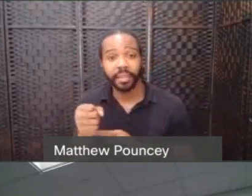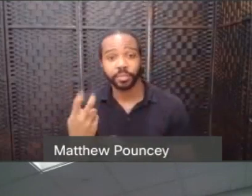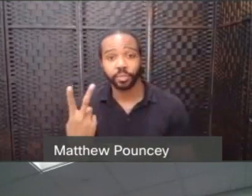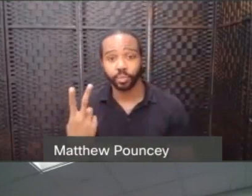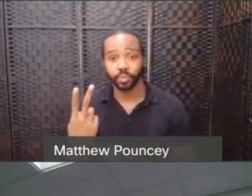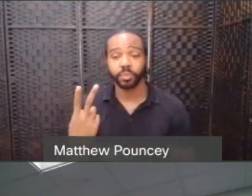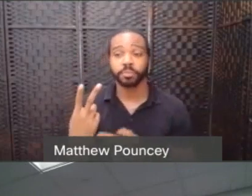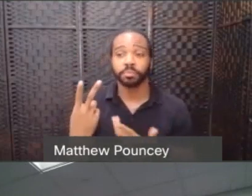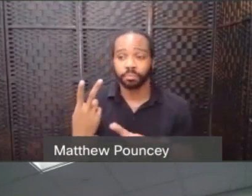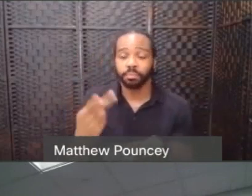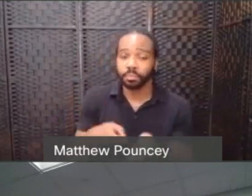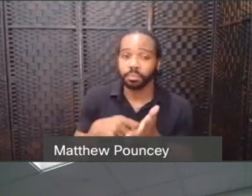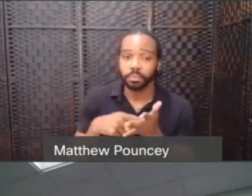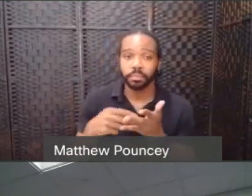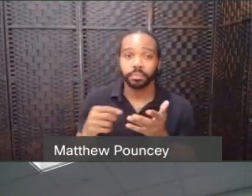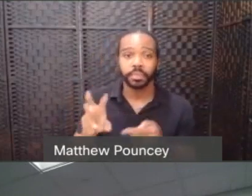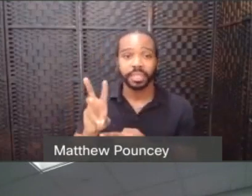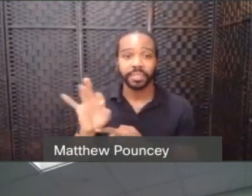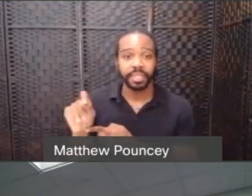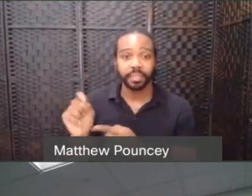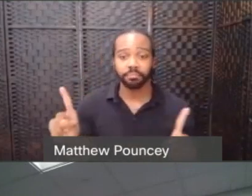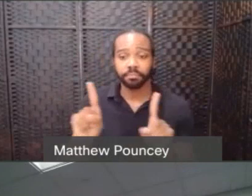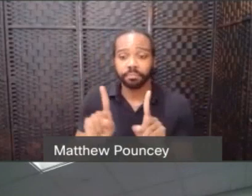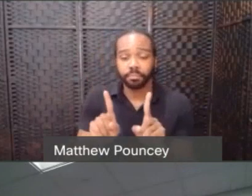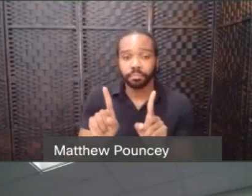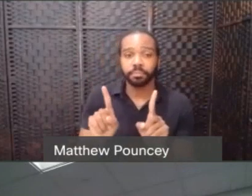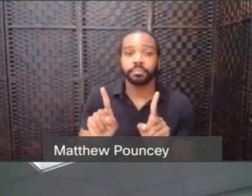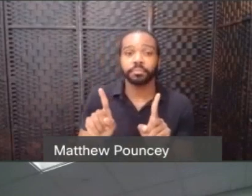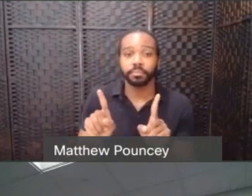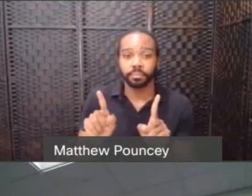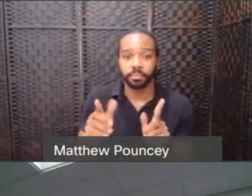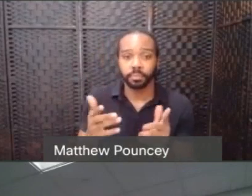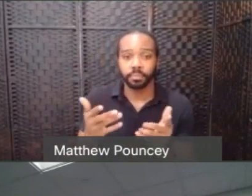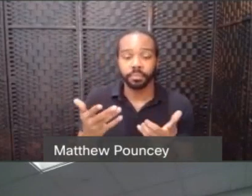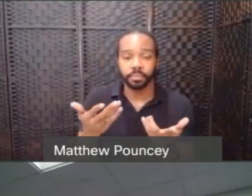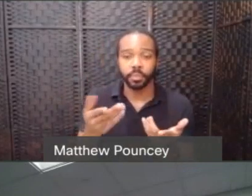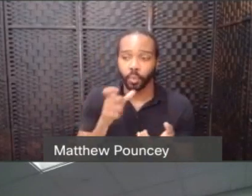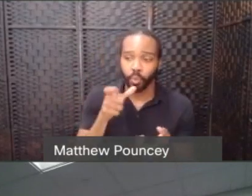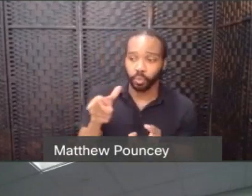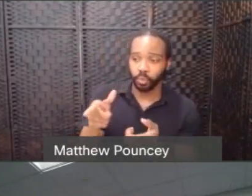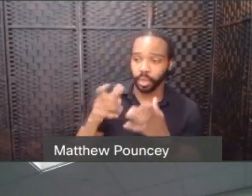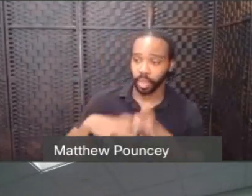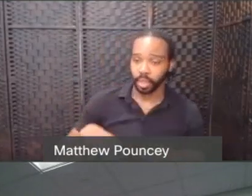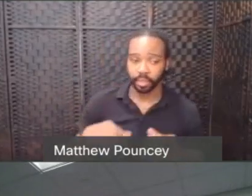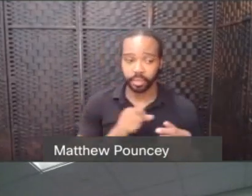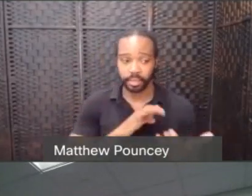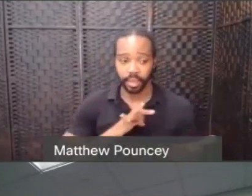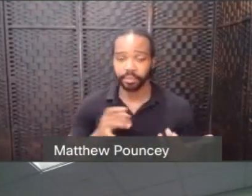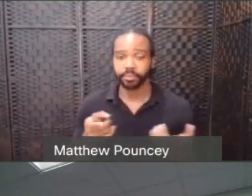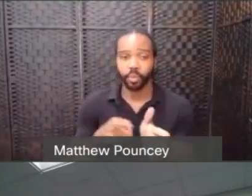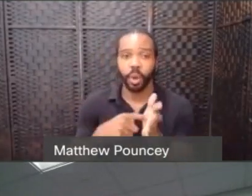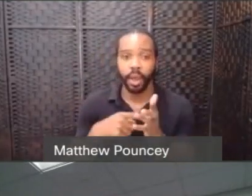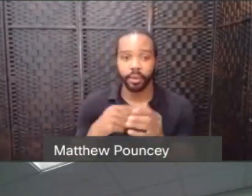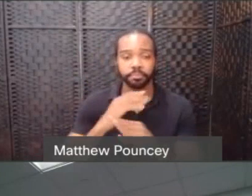within 6 feet of a person supported is required. And when